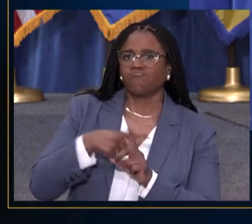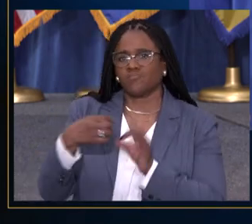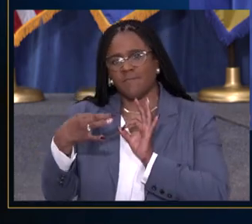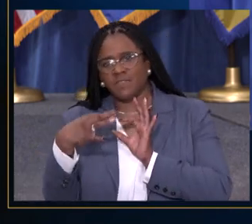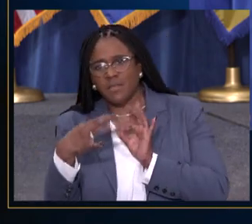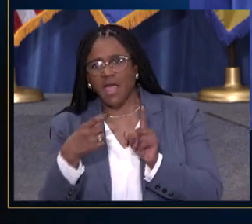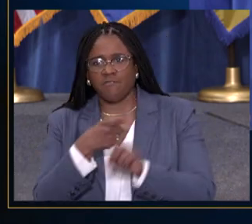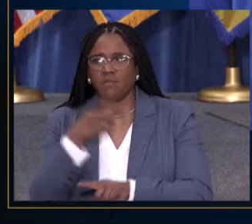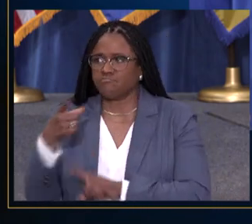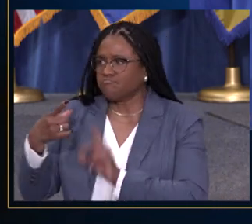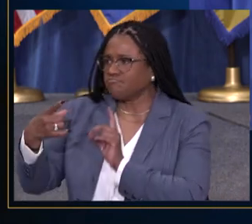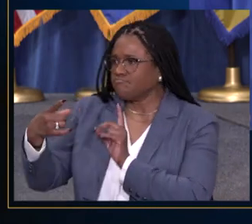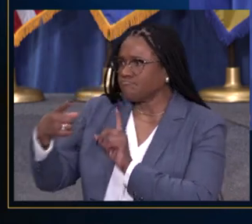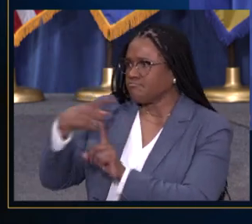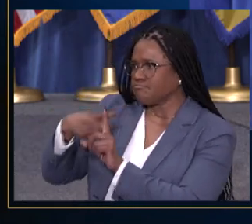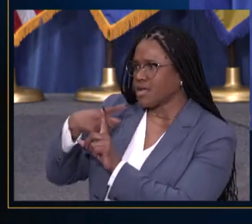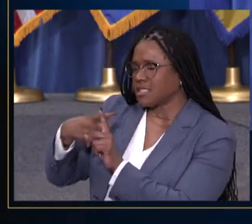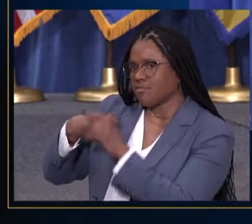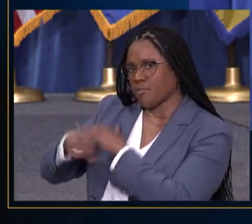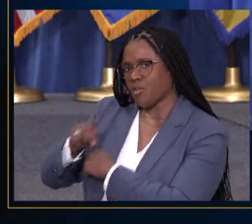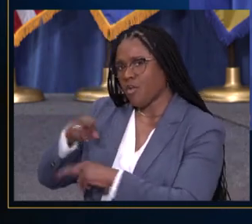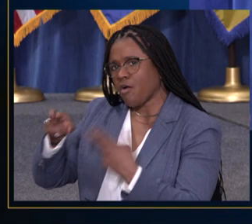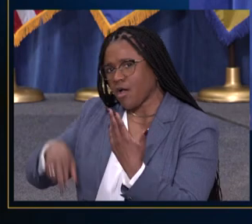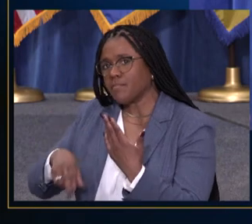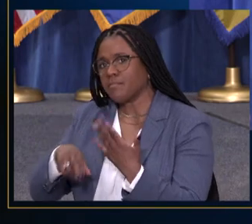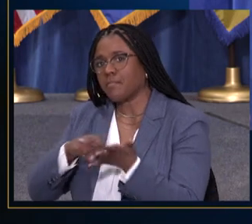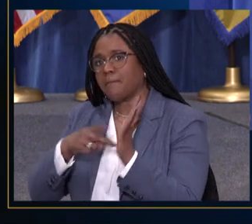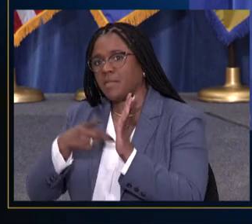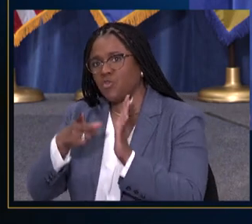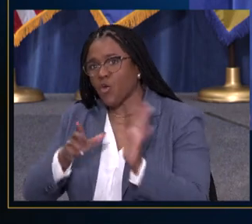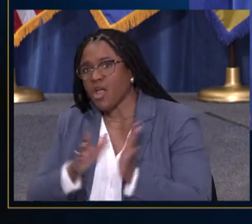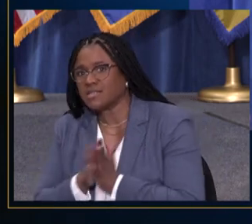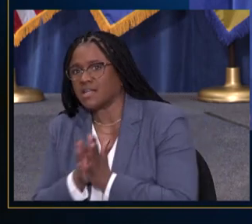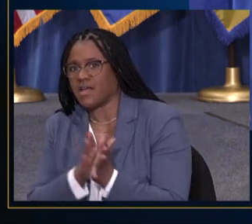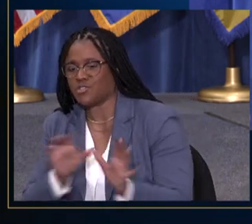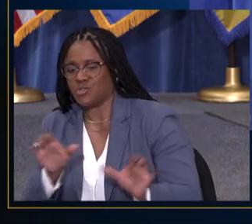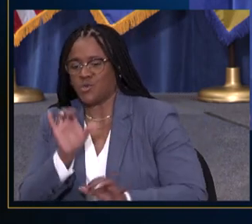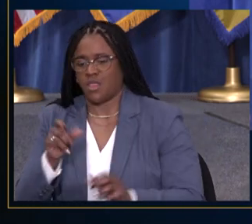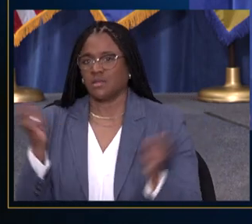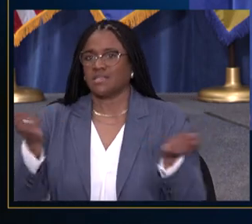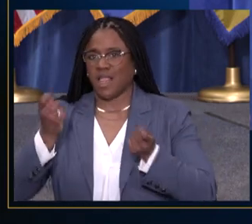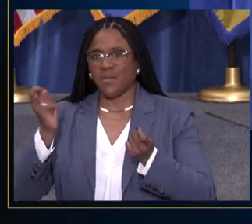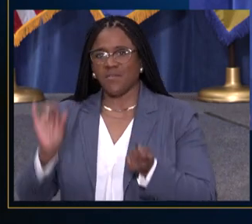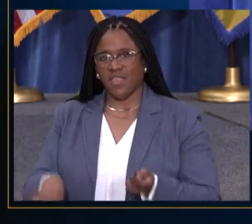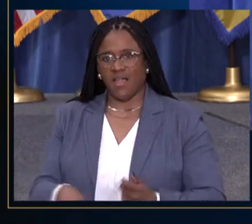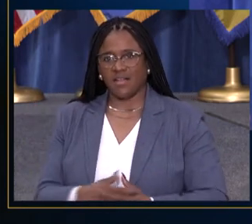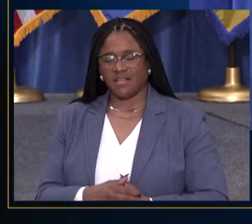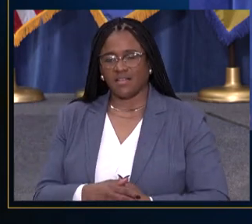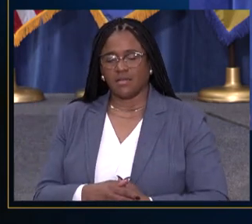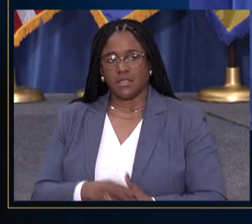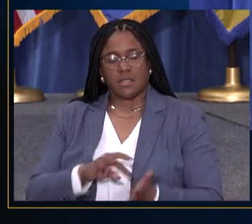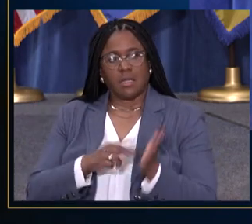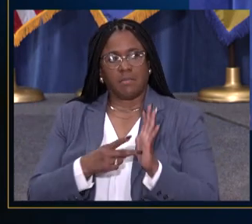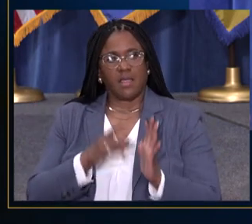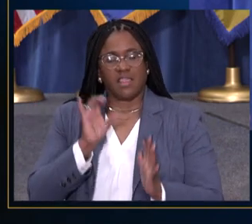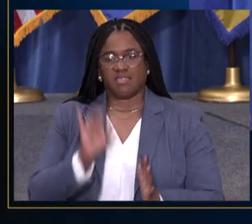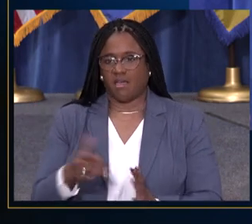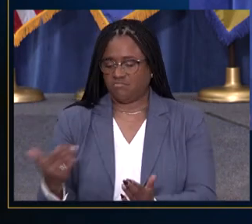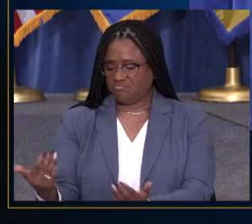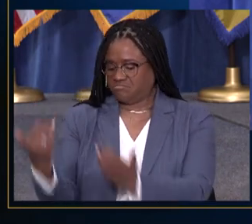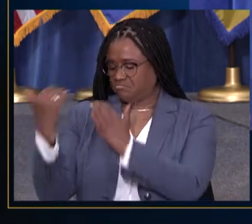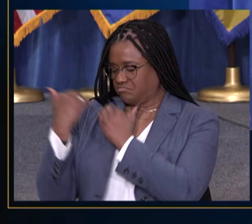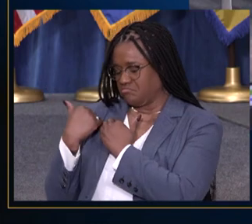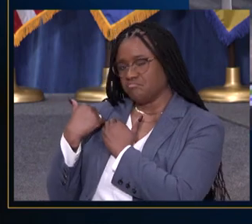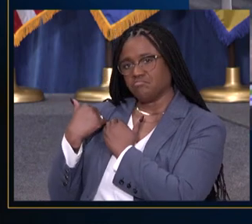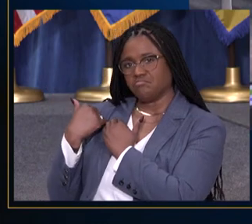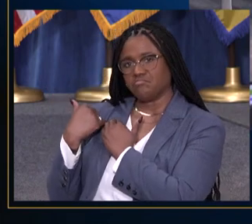from these positive birth outcomes, you are incentivized to do that and celebrate it for that. And so it's putting that